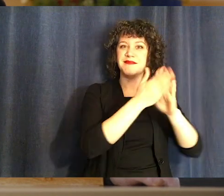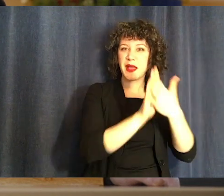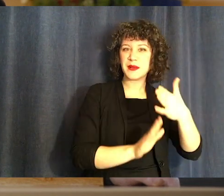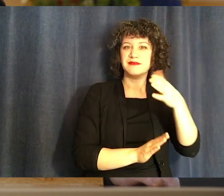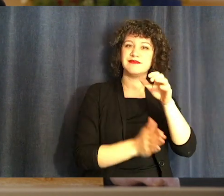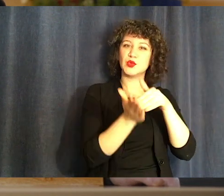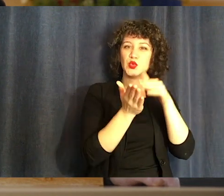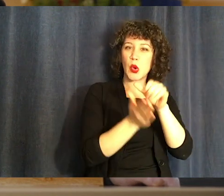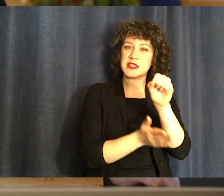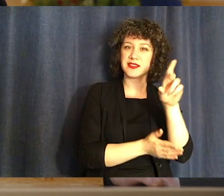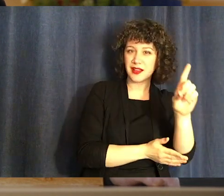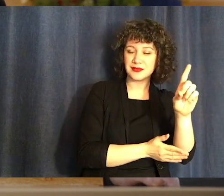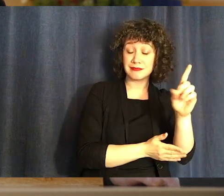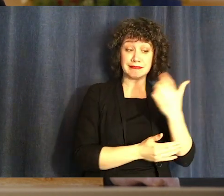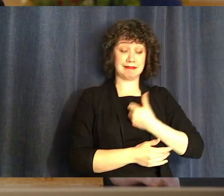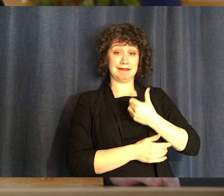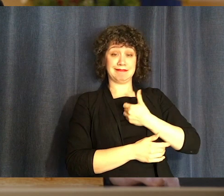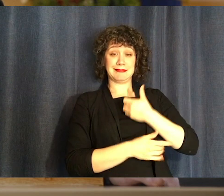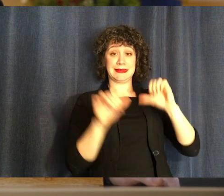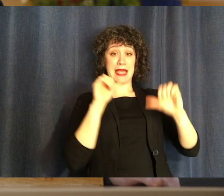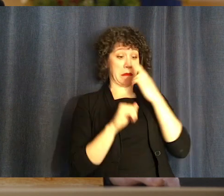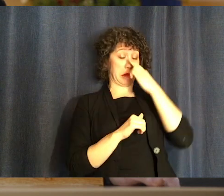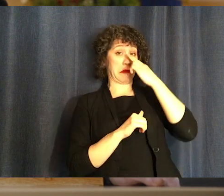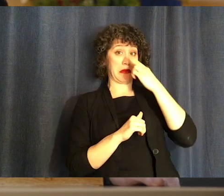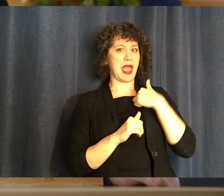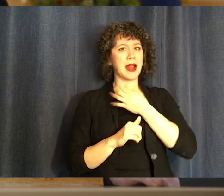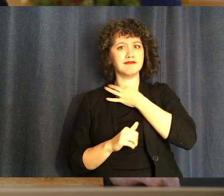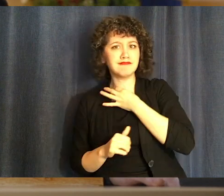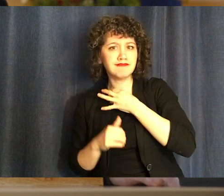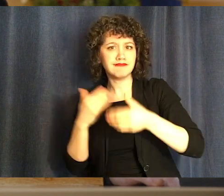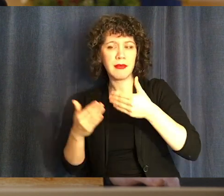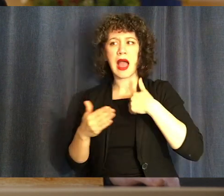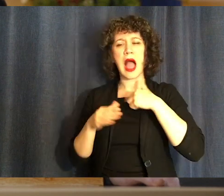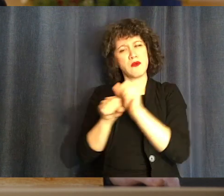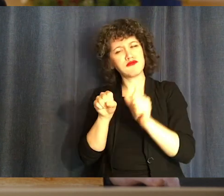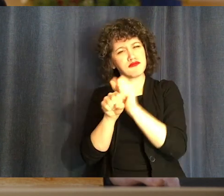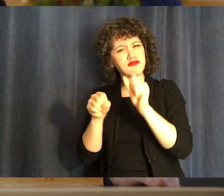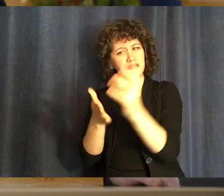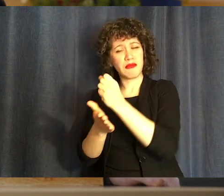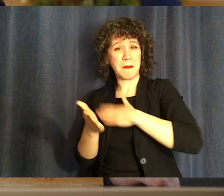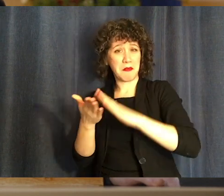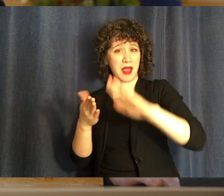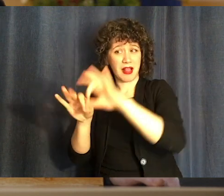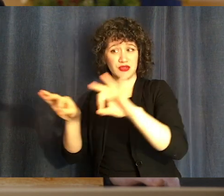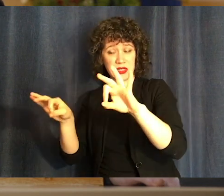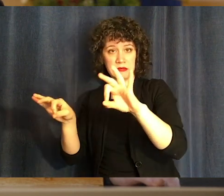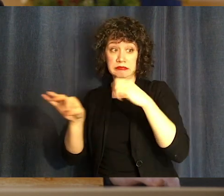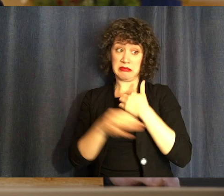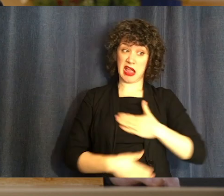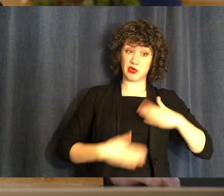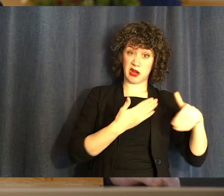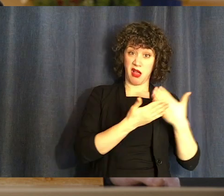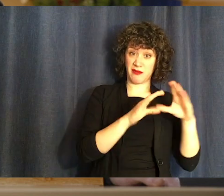with a huge curiosity drive, I did whatever it took to earn my college degree. I can't say I enjoyed all my required classes like